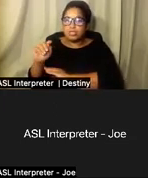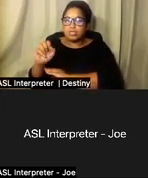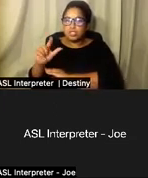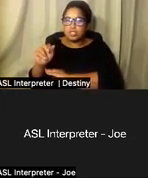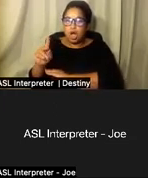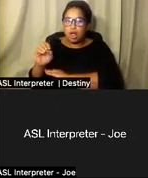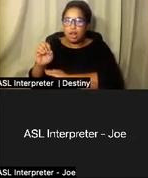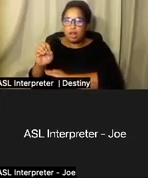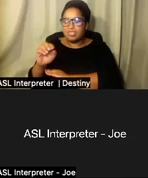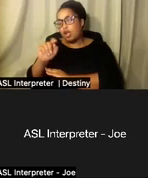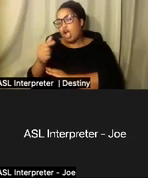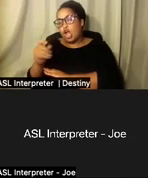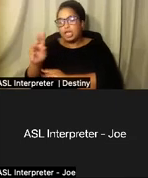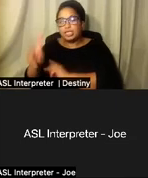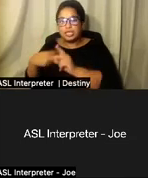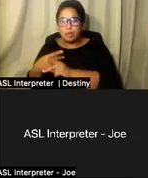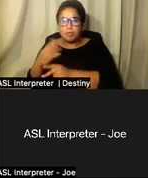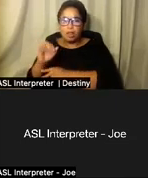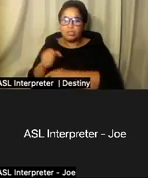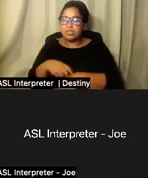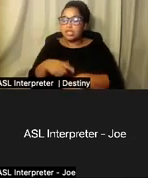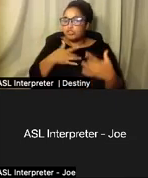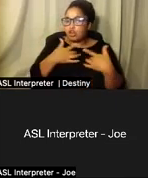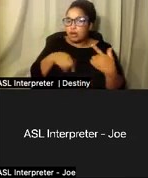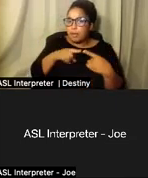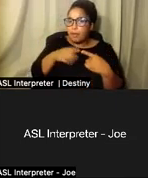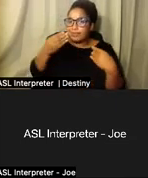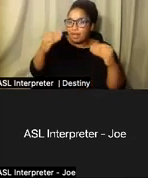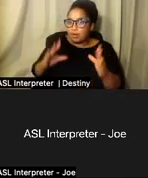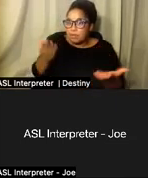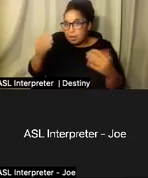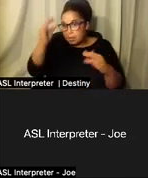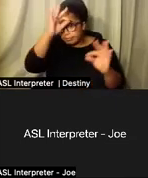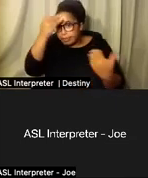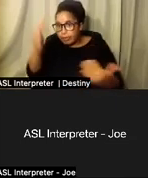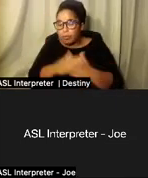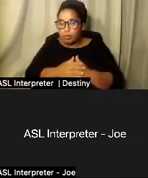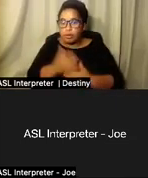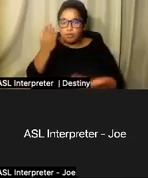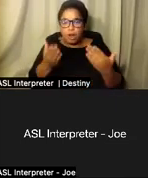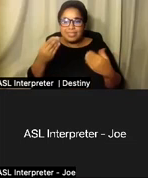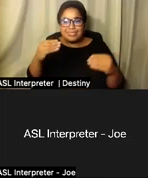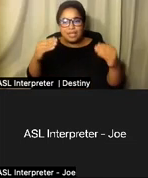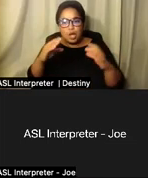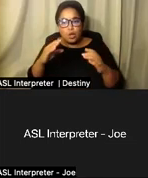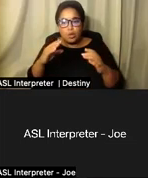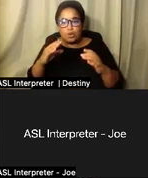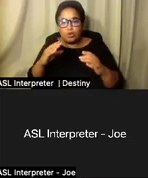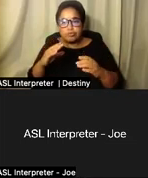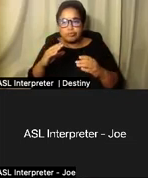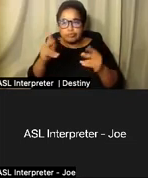sales clerk is that they may not know. They may not know because probably the sales clerk hasn't been trained